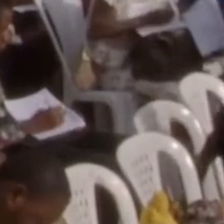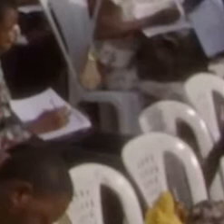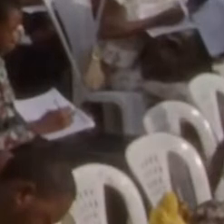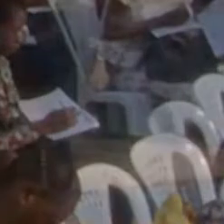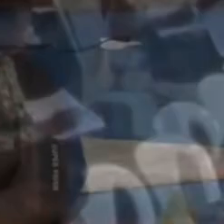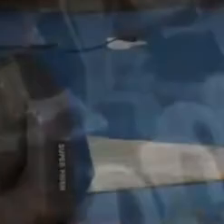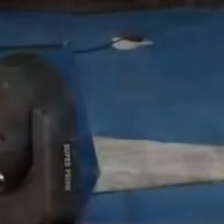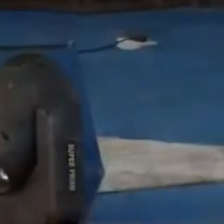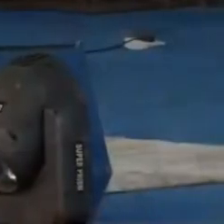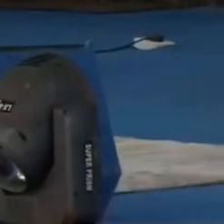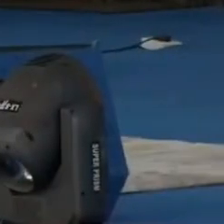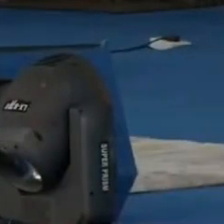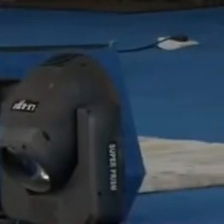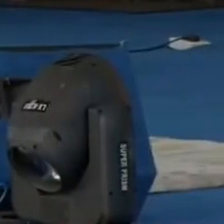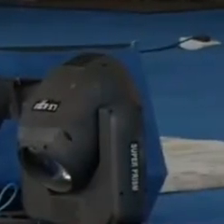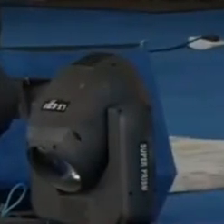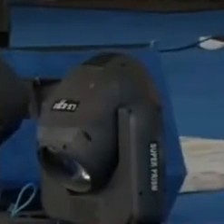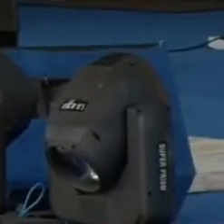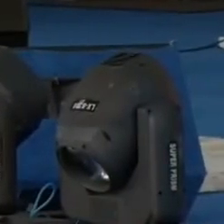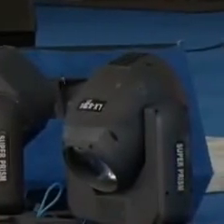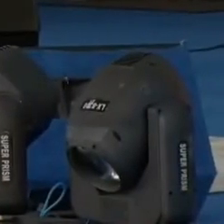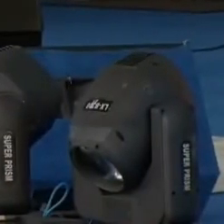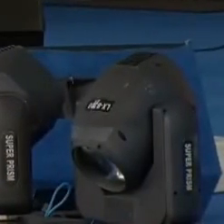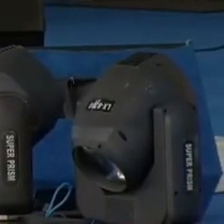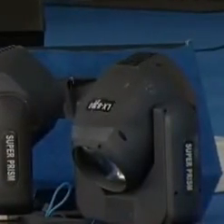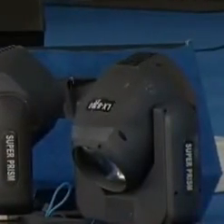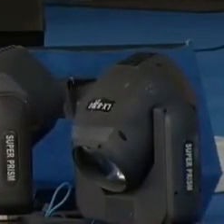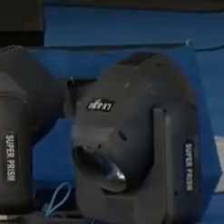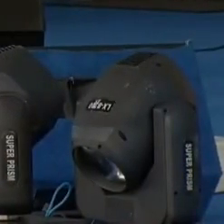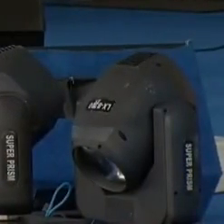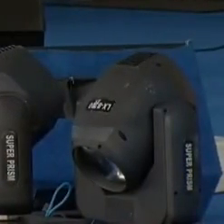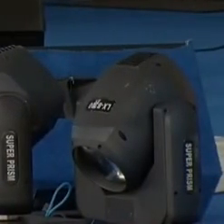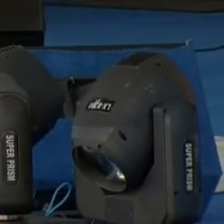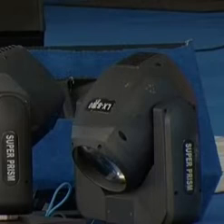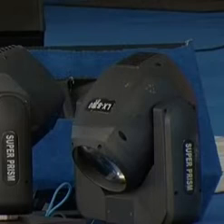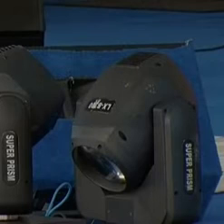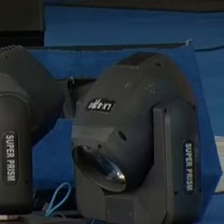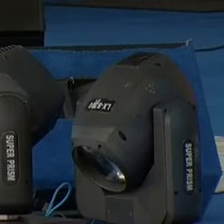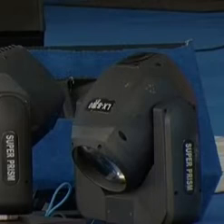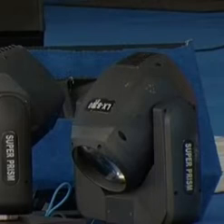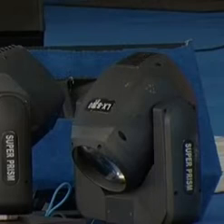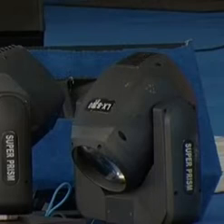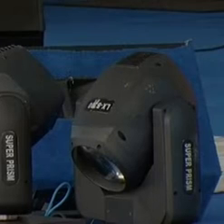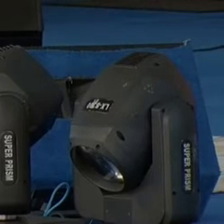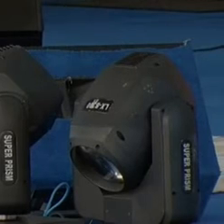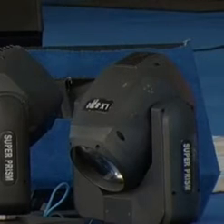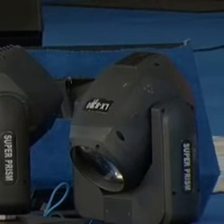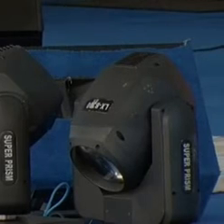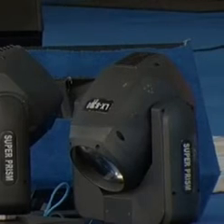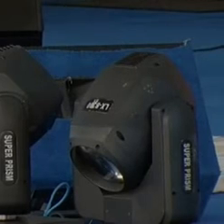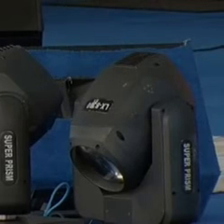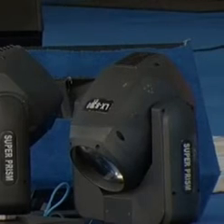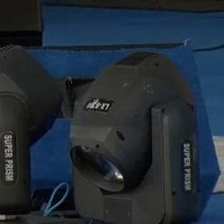yielding, wumbling, and cringing, a fearful life that cannot live